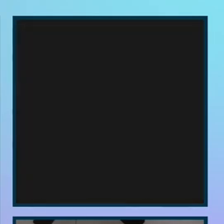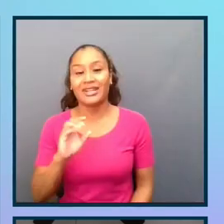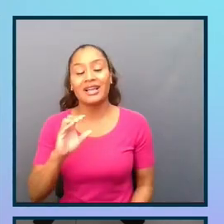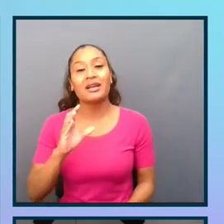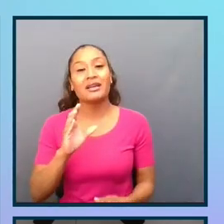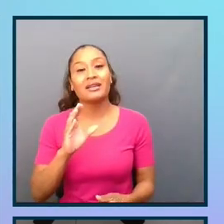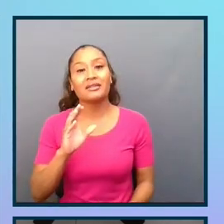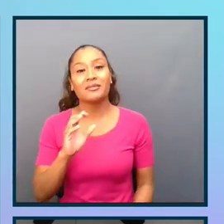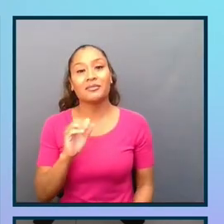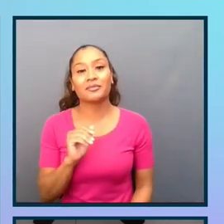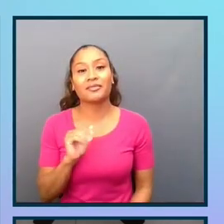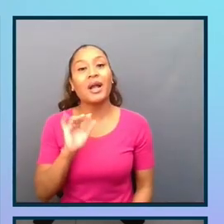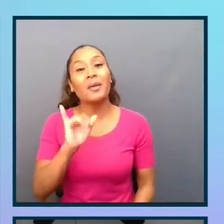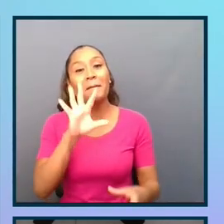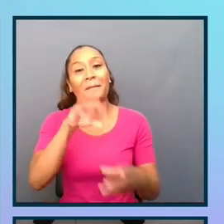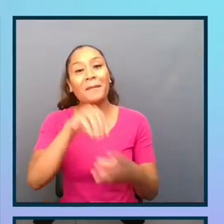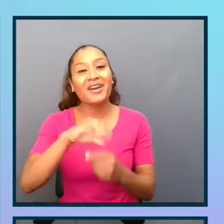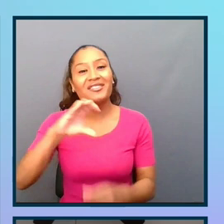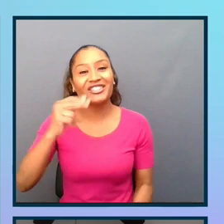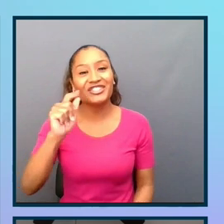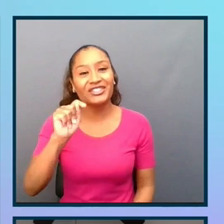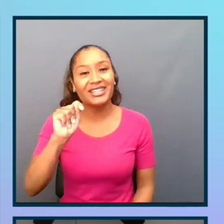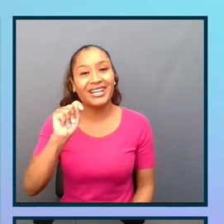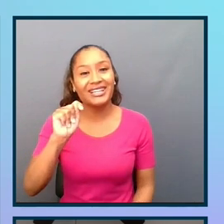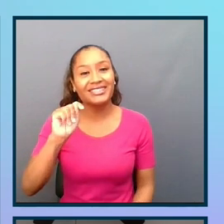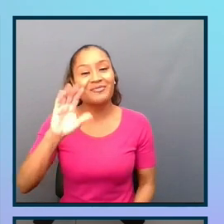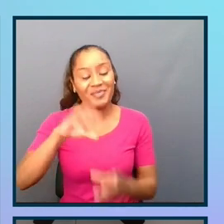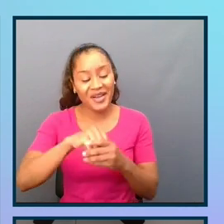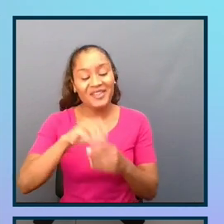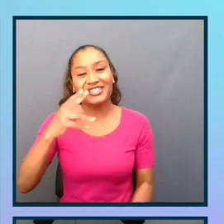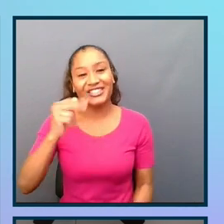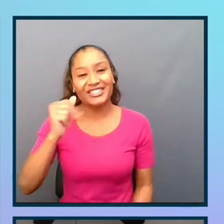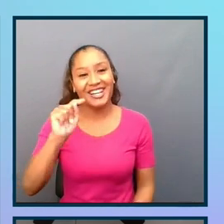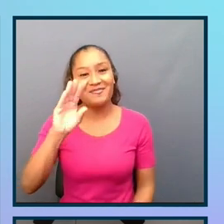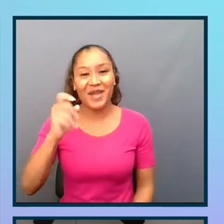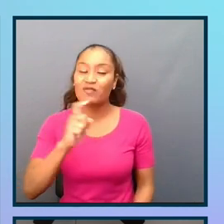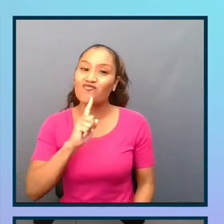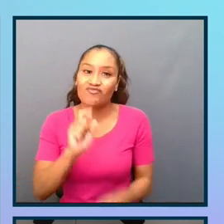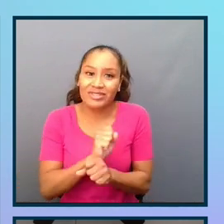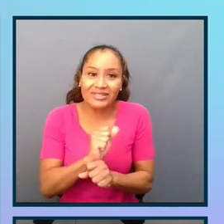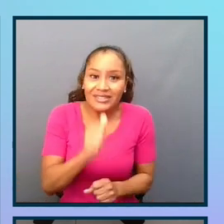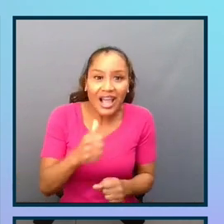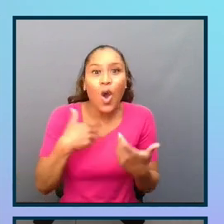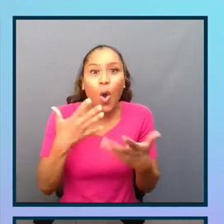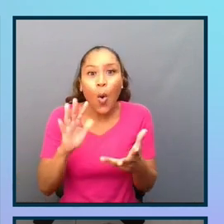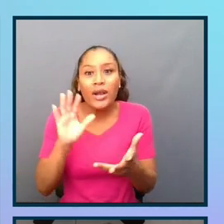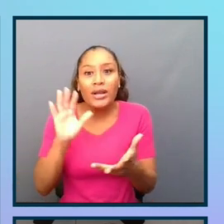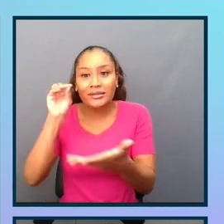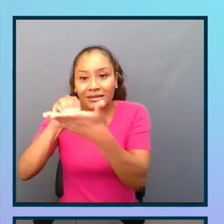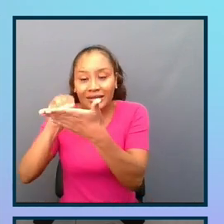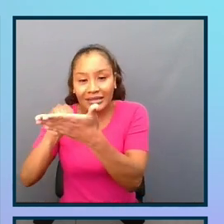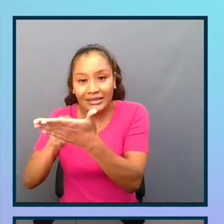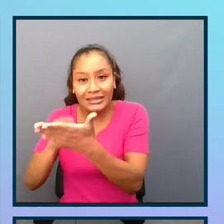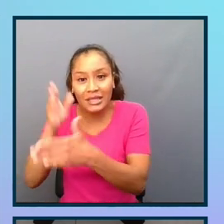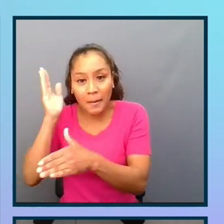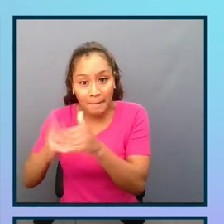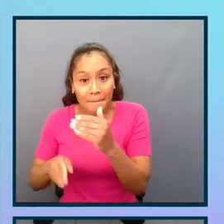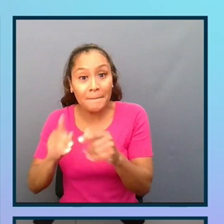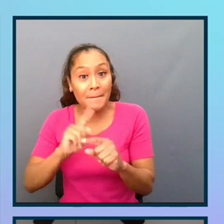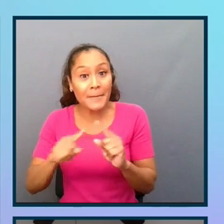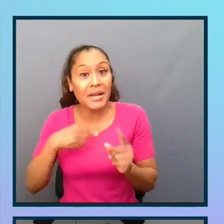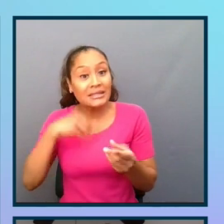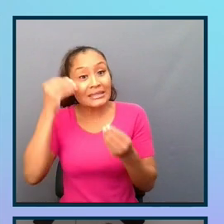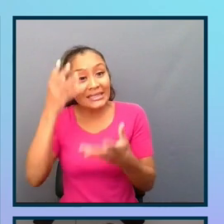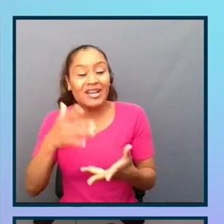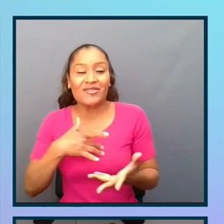with you a reminder list for this very presentation. According to my list, I've already completed the planning stage of this whole event, but I tell you, that still feels